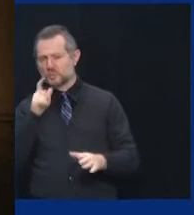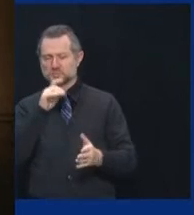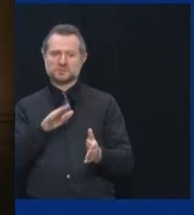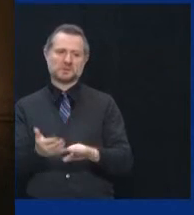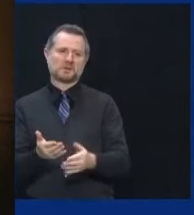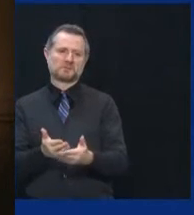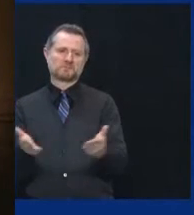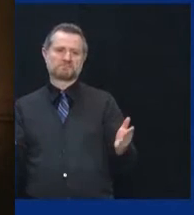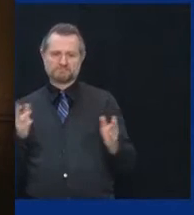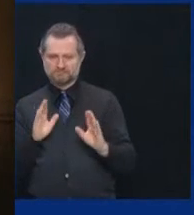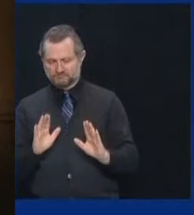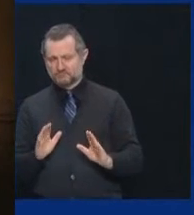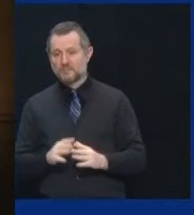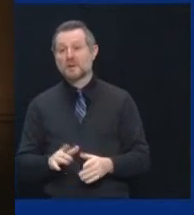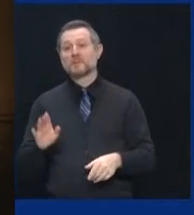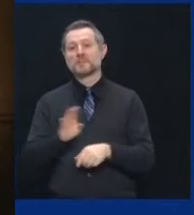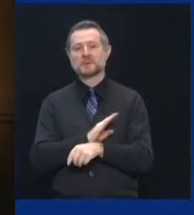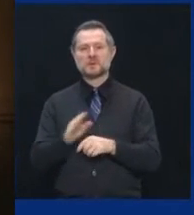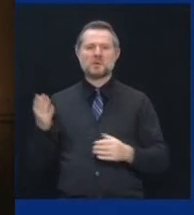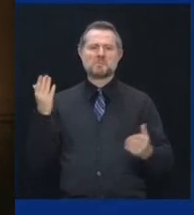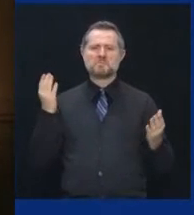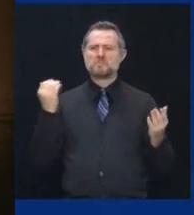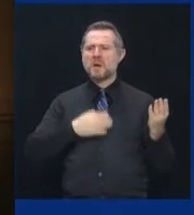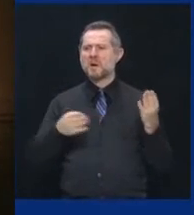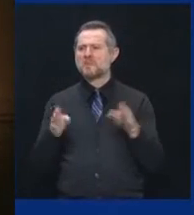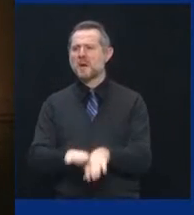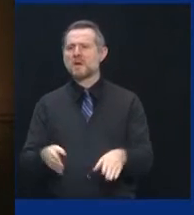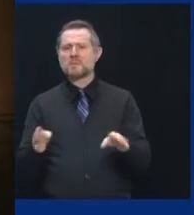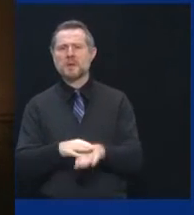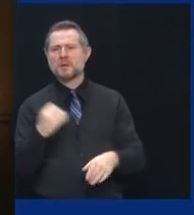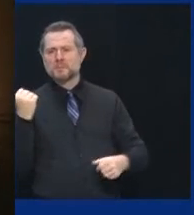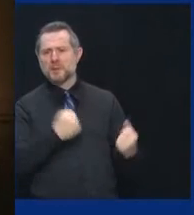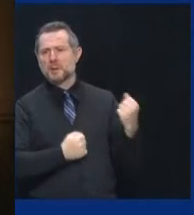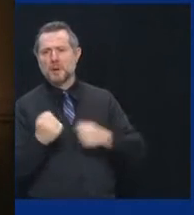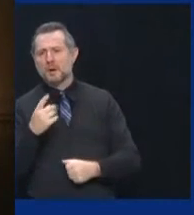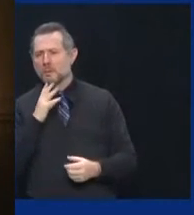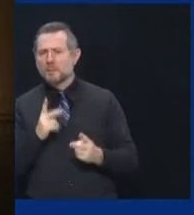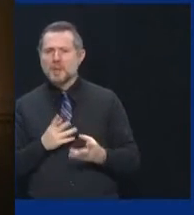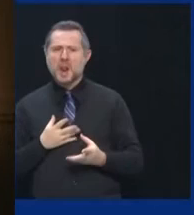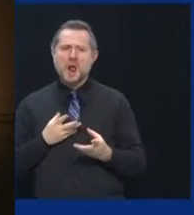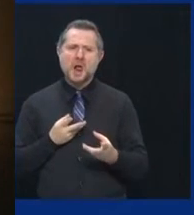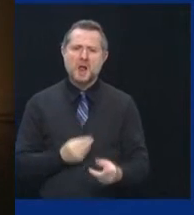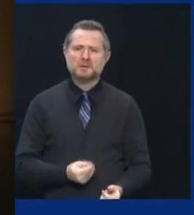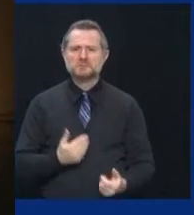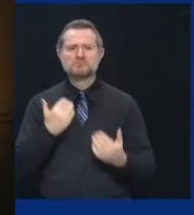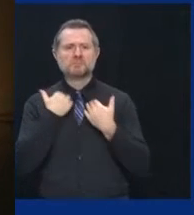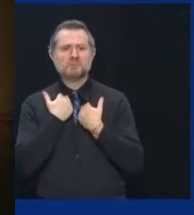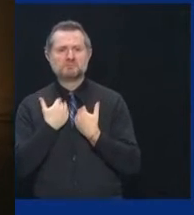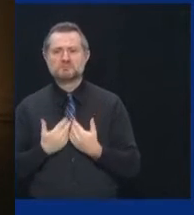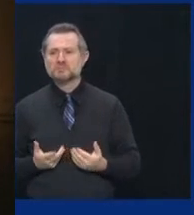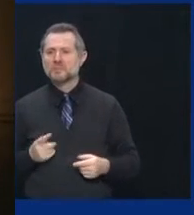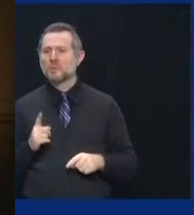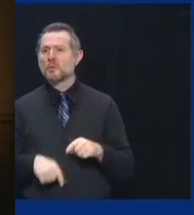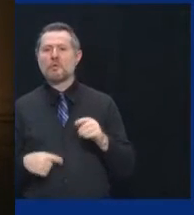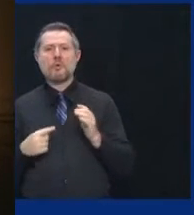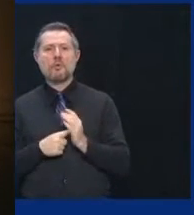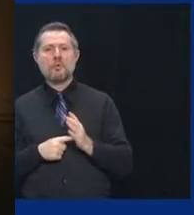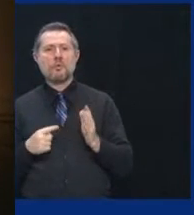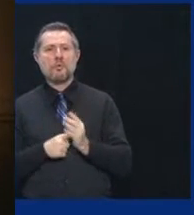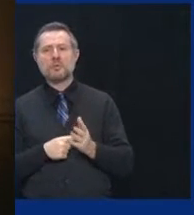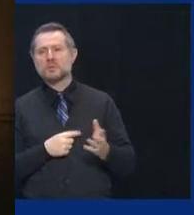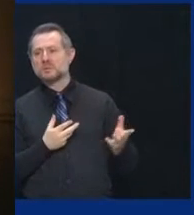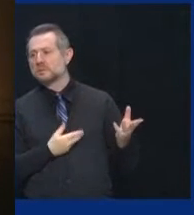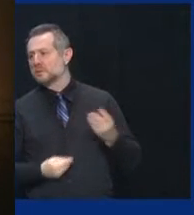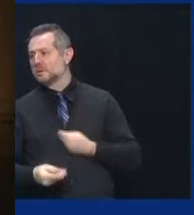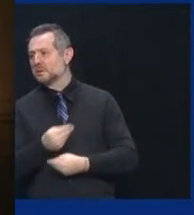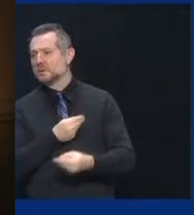Businesses have been lost. Lifetime savings have been exhausted. Personal debt has mounted. And our state government